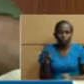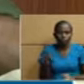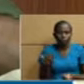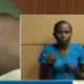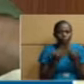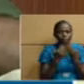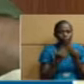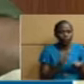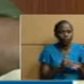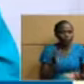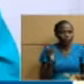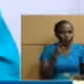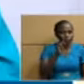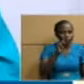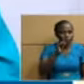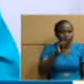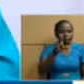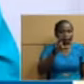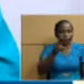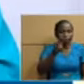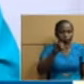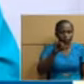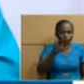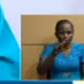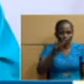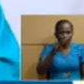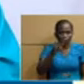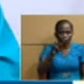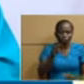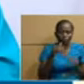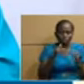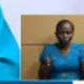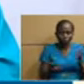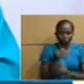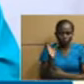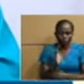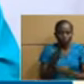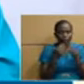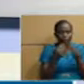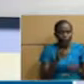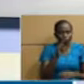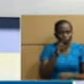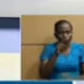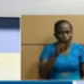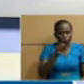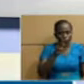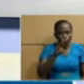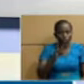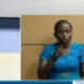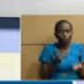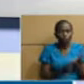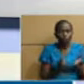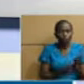Thank you very much, Sylvia Muewa Ntambi from the Equal Opportunities Commission. Thank you very much, Mr. Nsubuga from the Uganda